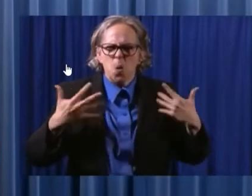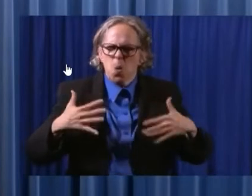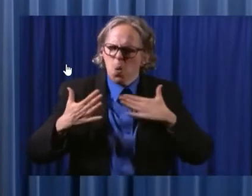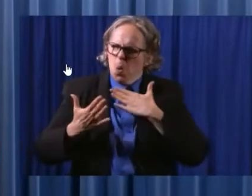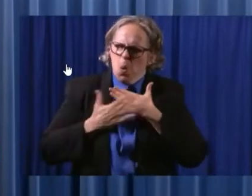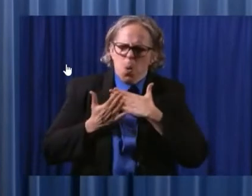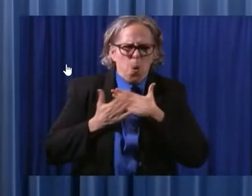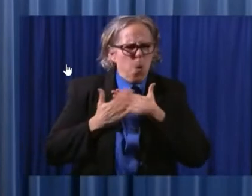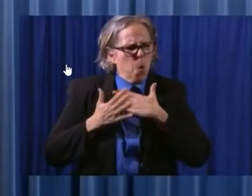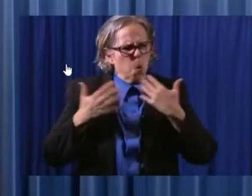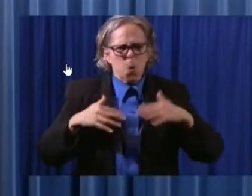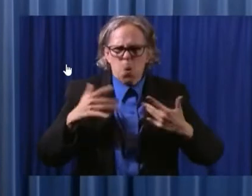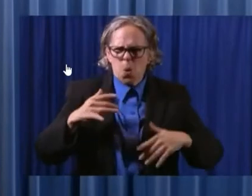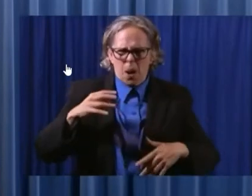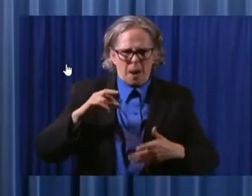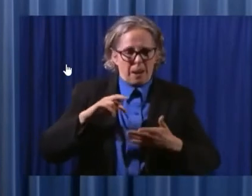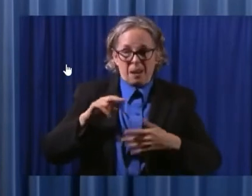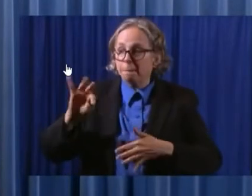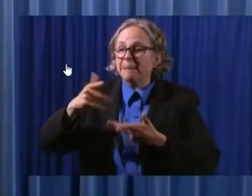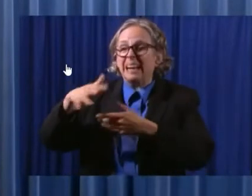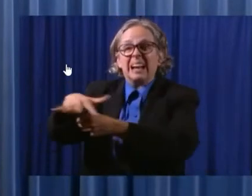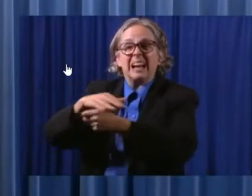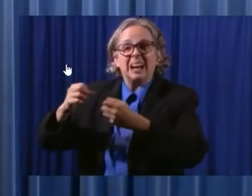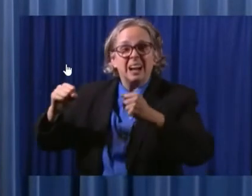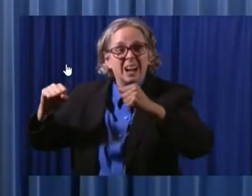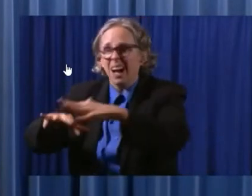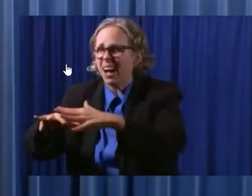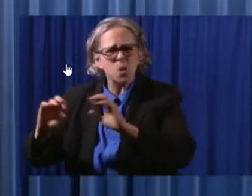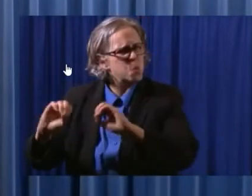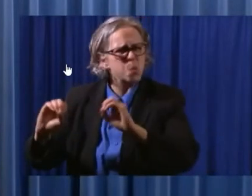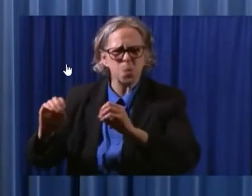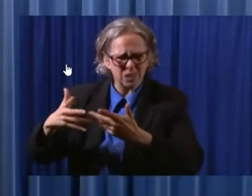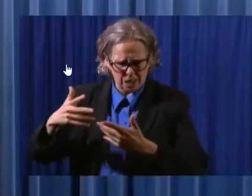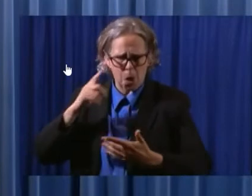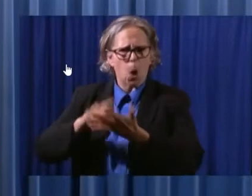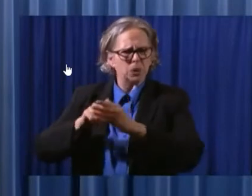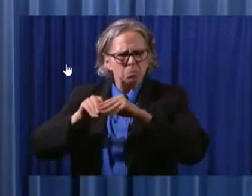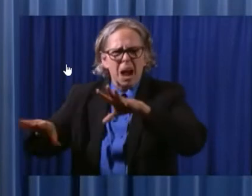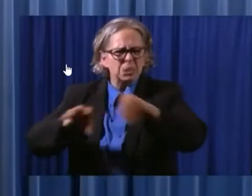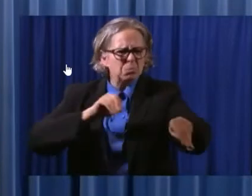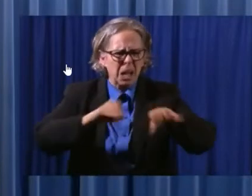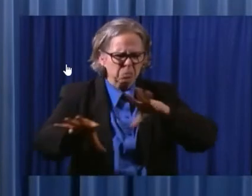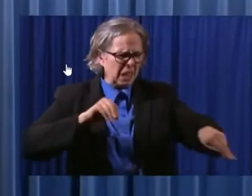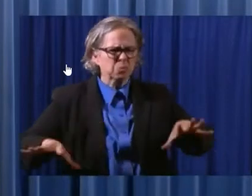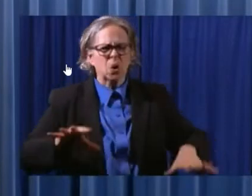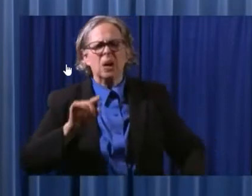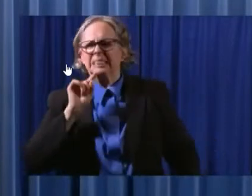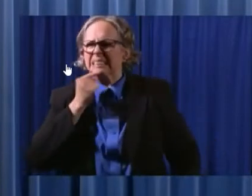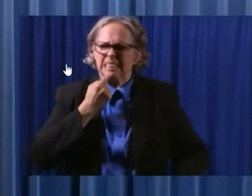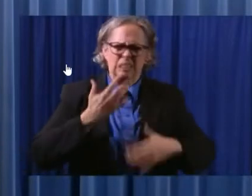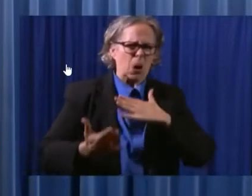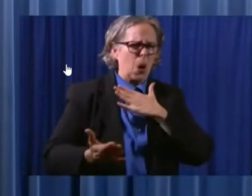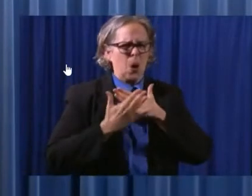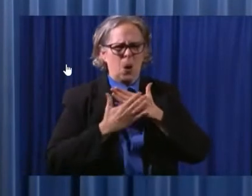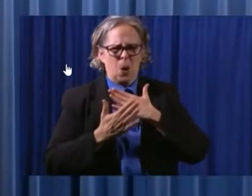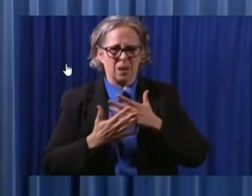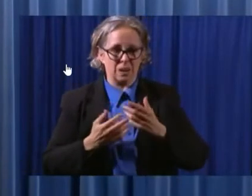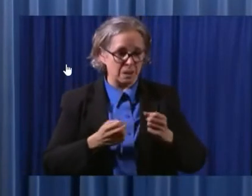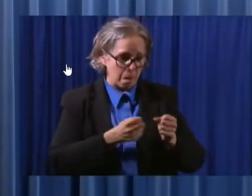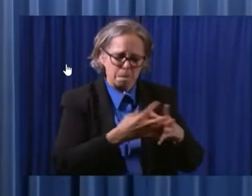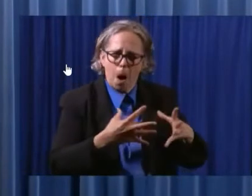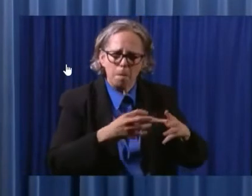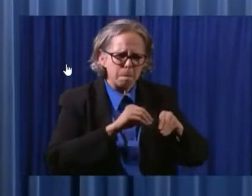not congregate settings, signaling significant transmission in the broader community. Community outbreaks have been tied back to settings such